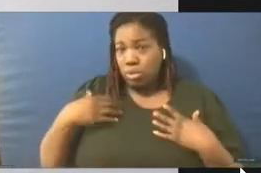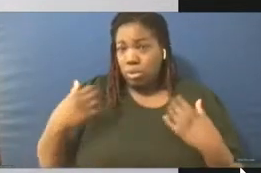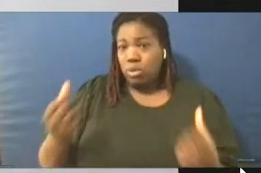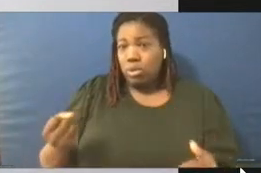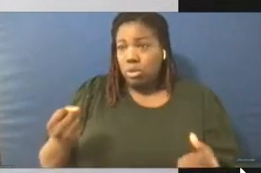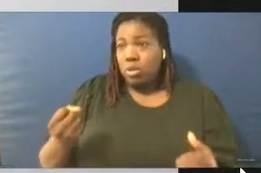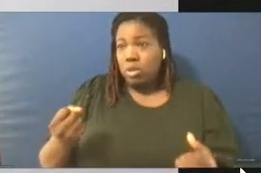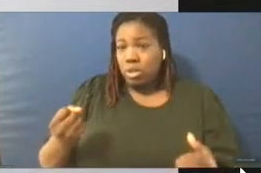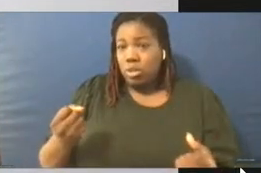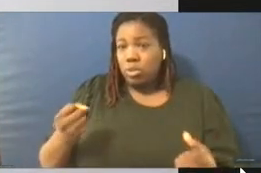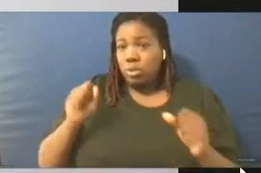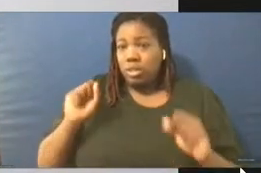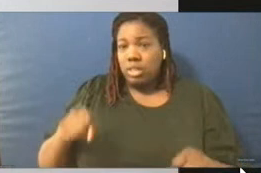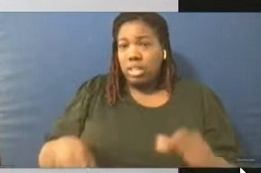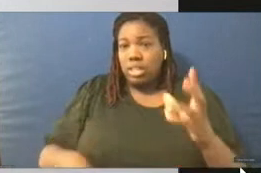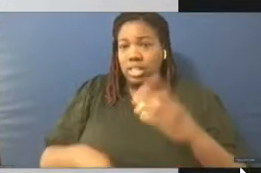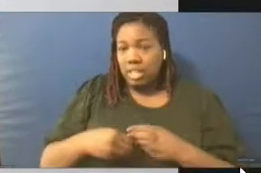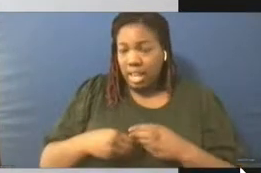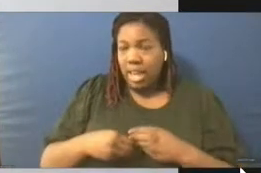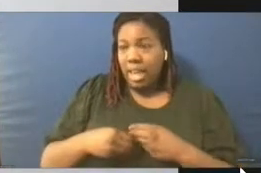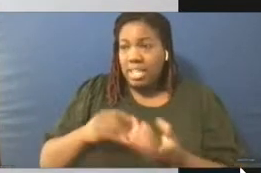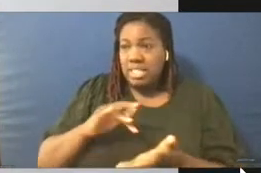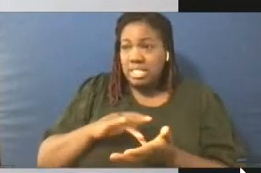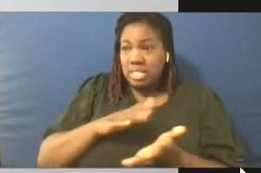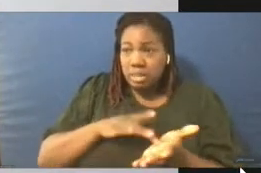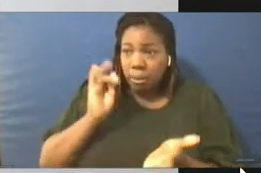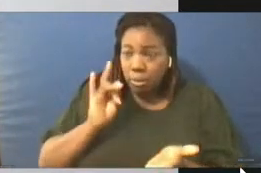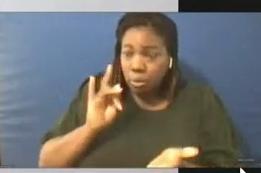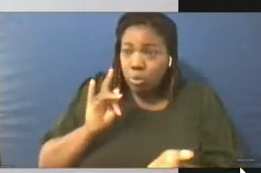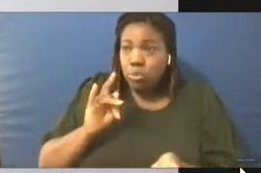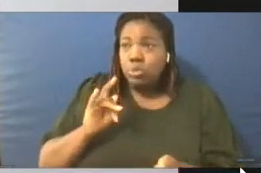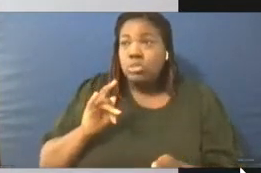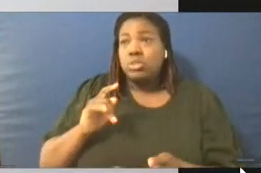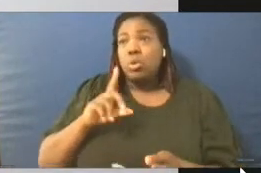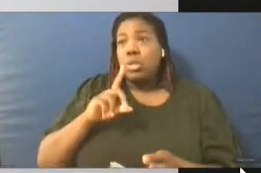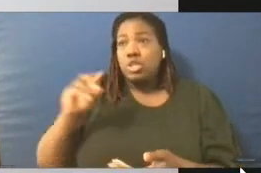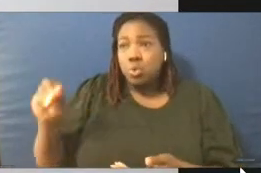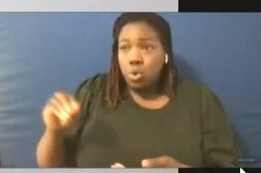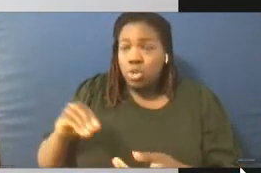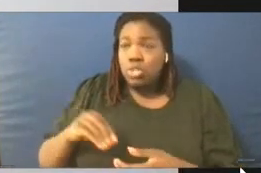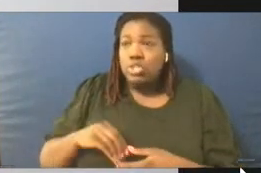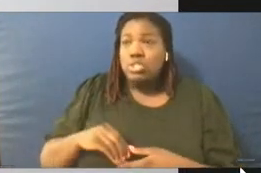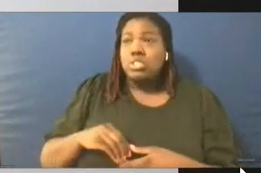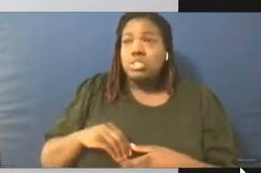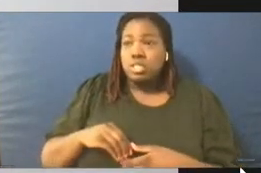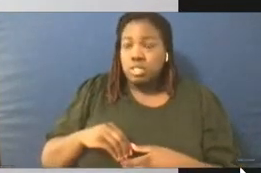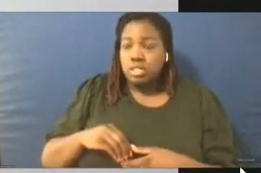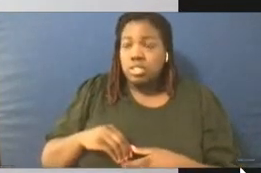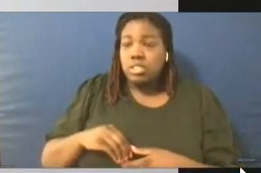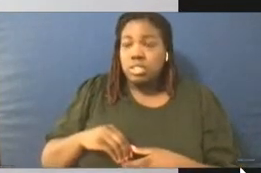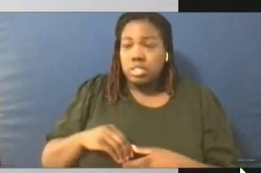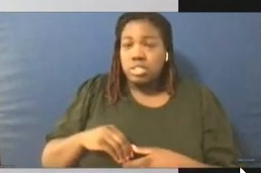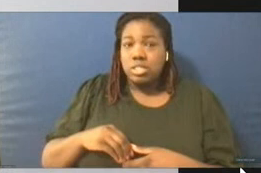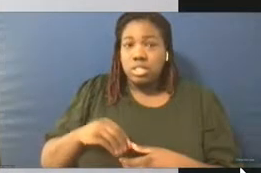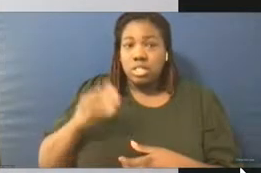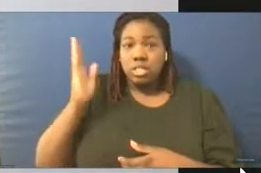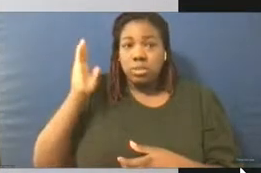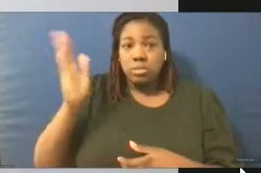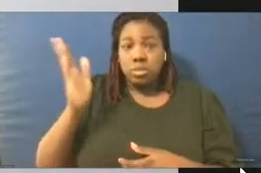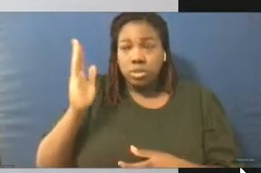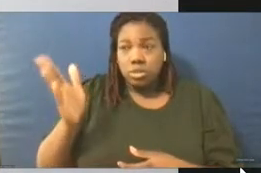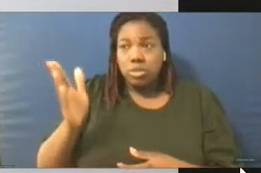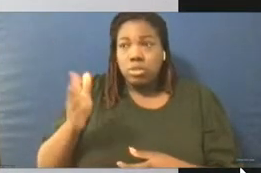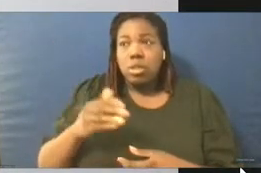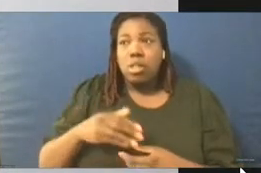use, or substance abuse, or substance disorders into the presentation or into